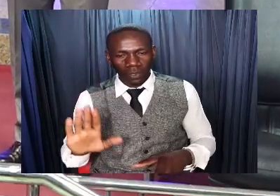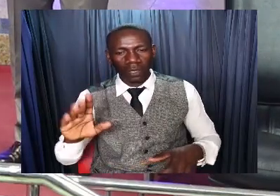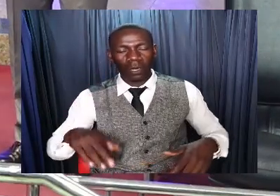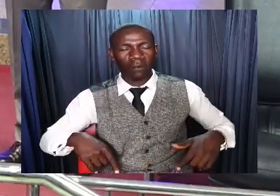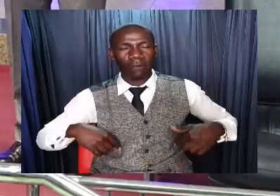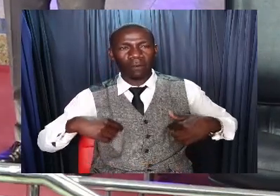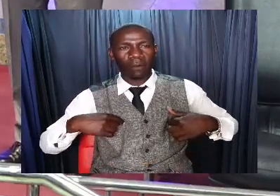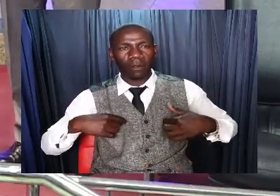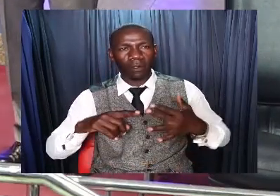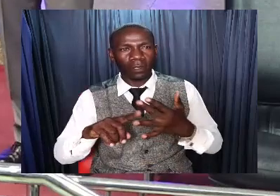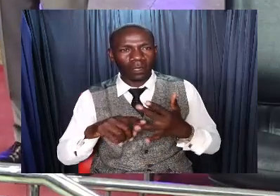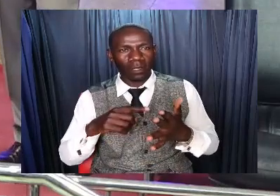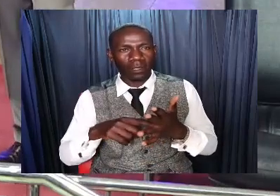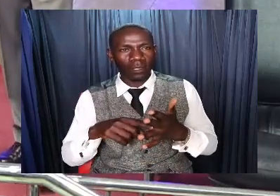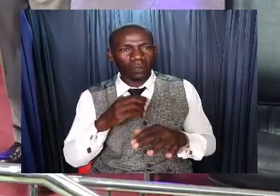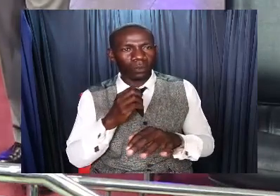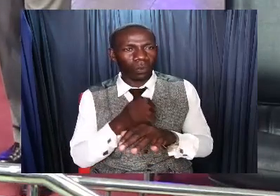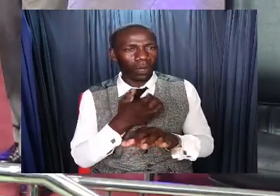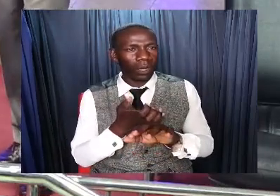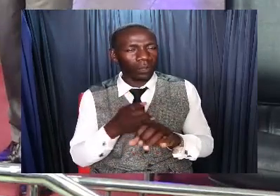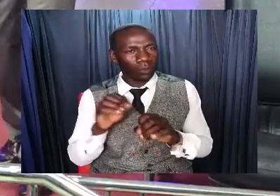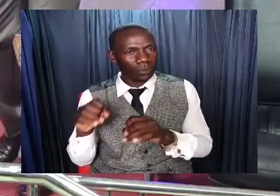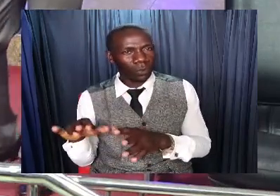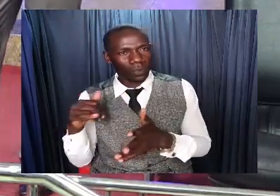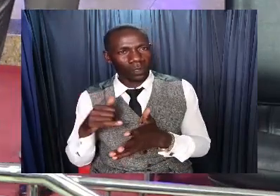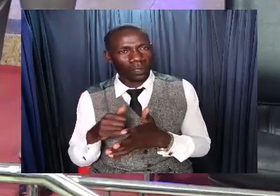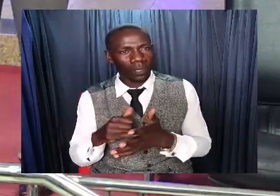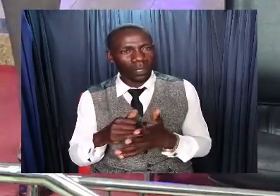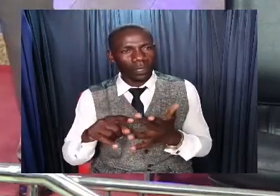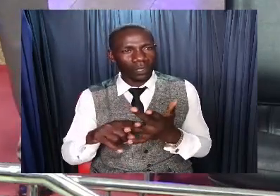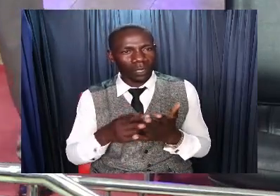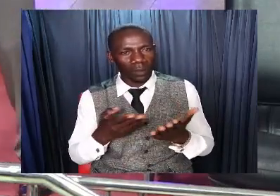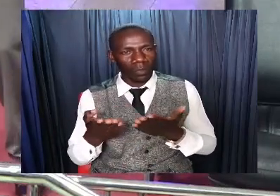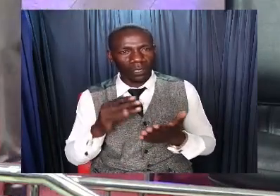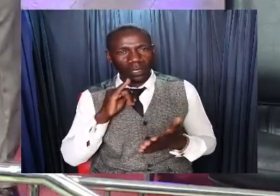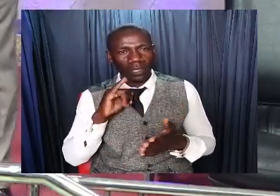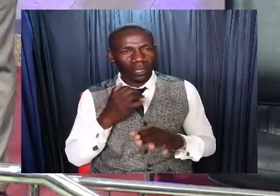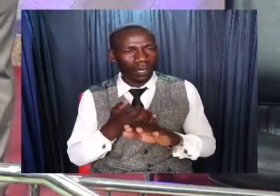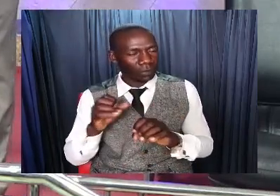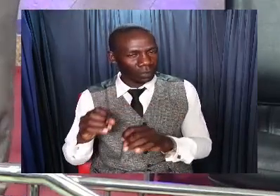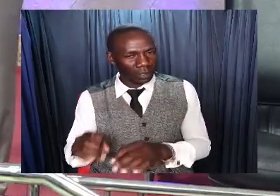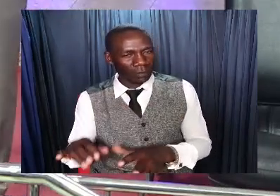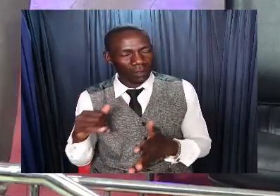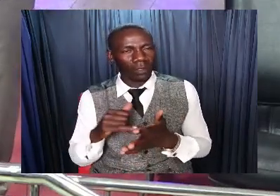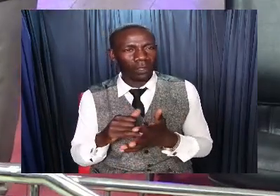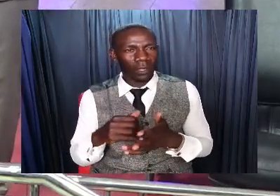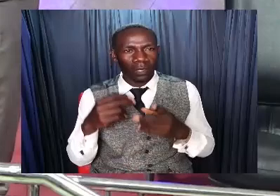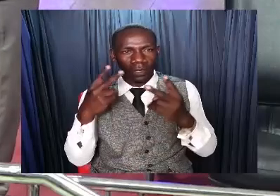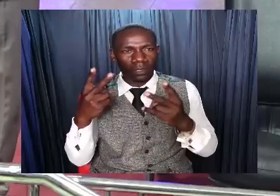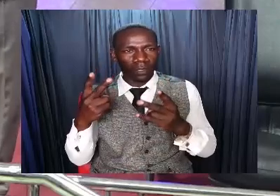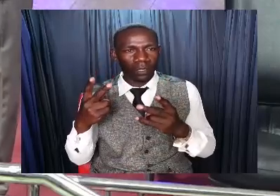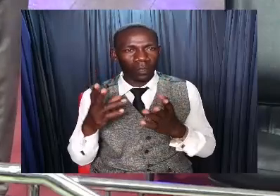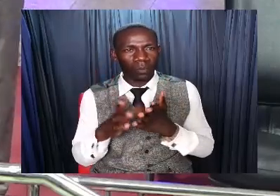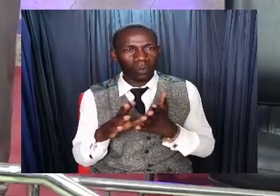just wasting his life. Ukianza kazi hii na ugumu umeiacha. When you start this life, umeanza biashara hii ni ngumu waiacha. You start a business difficult. Ukiona kuna